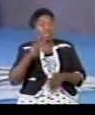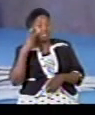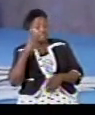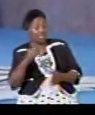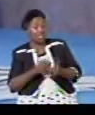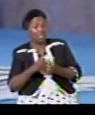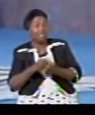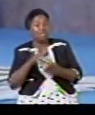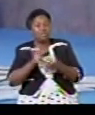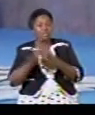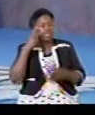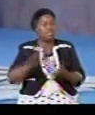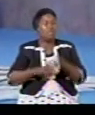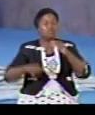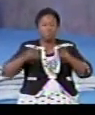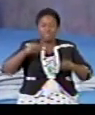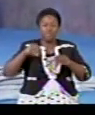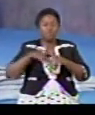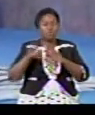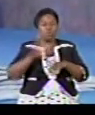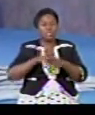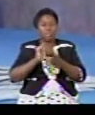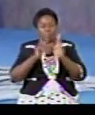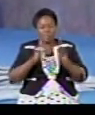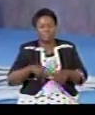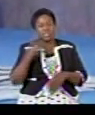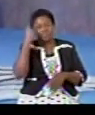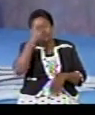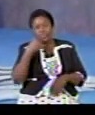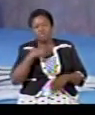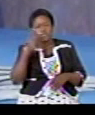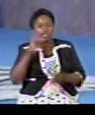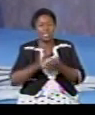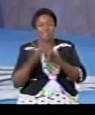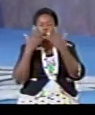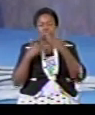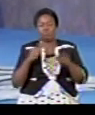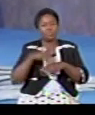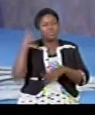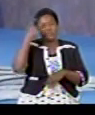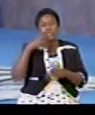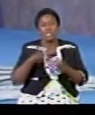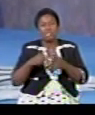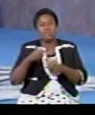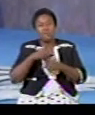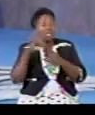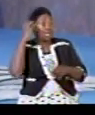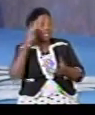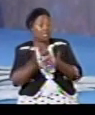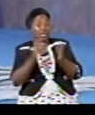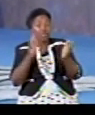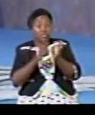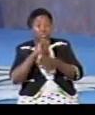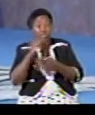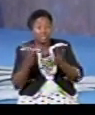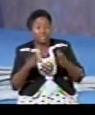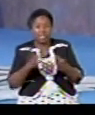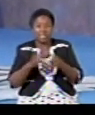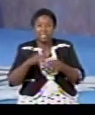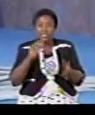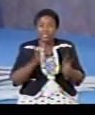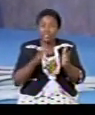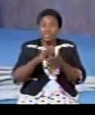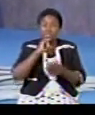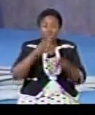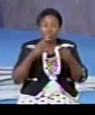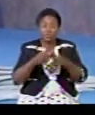the doubt on his face. You can see the sorrow on his face. When he hears that Jesus is here and Jesus is